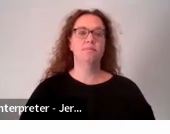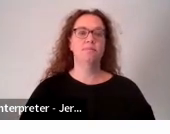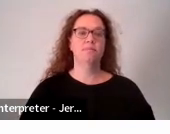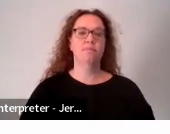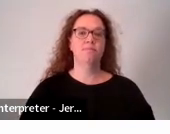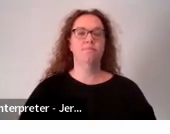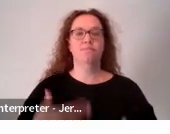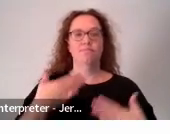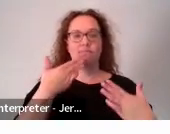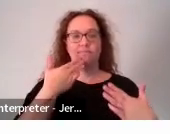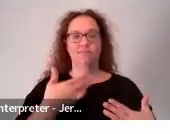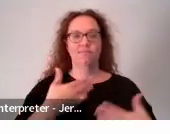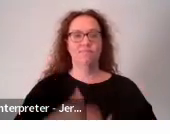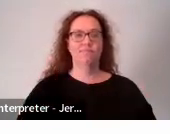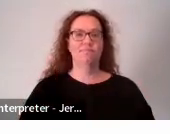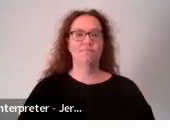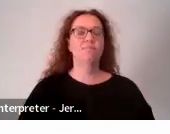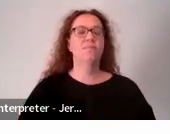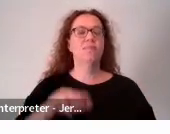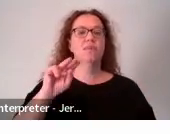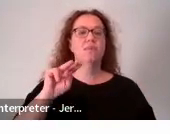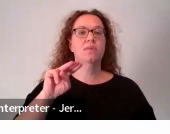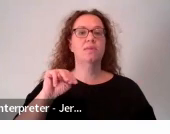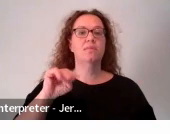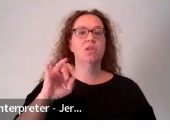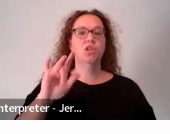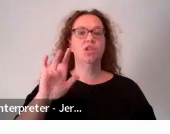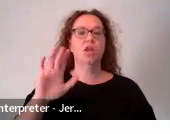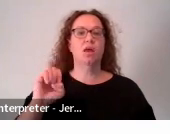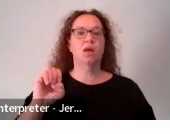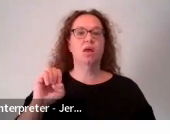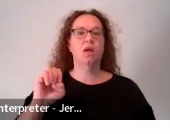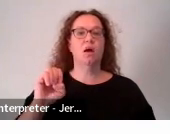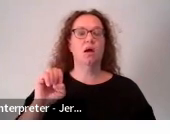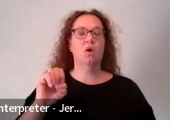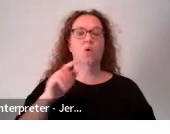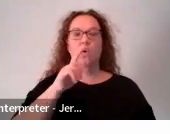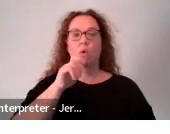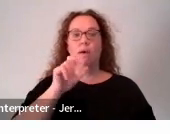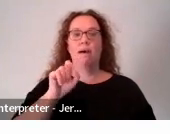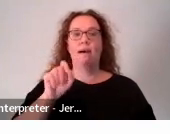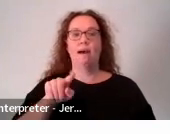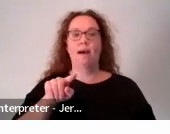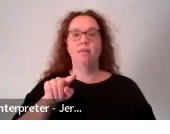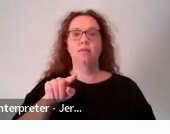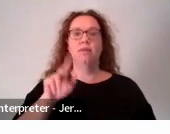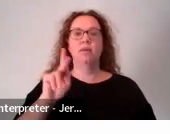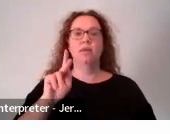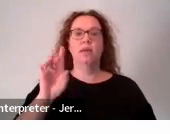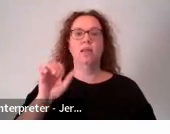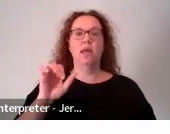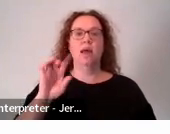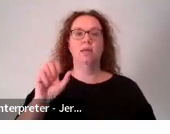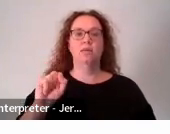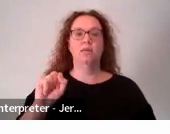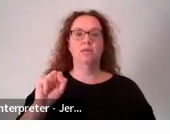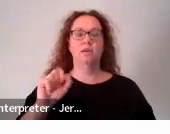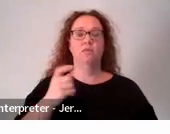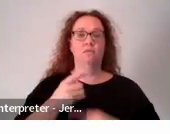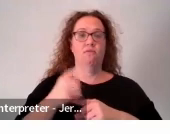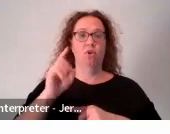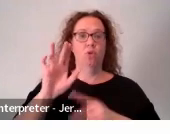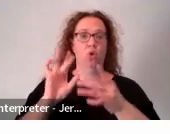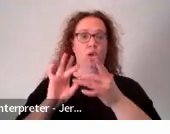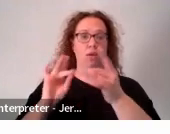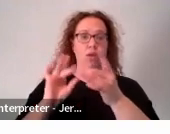Thank you, everybody. Michelle, looks like Michelle, the questioner, not Michelle from KDADS. Looks like from your comments,